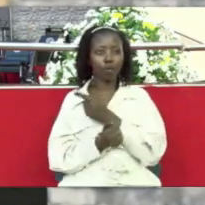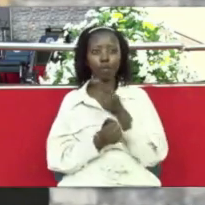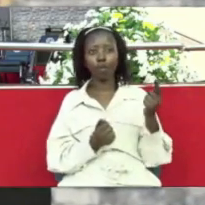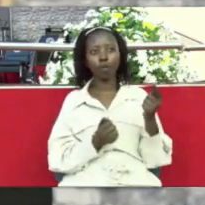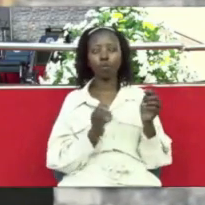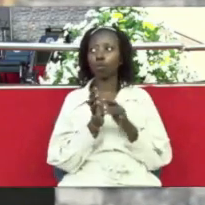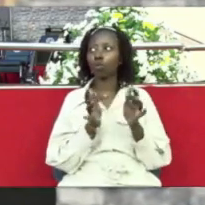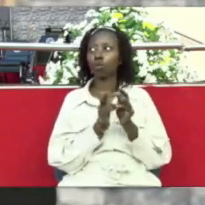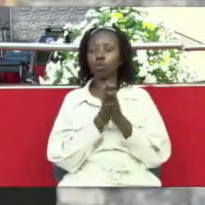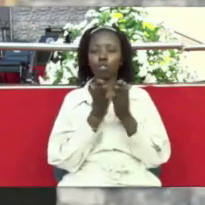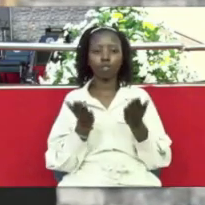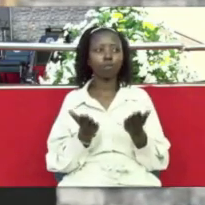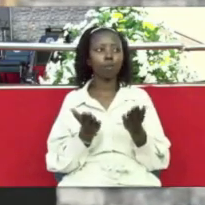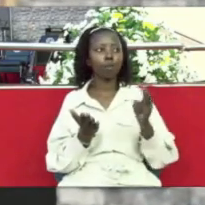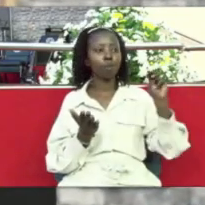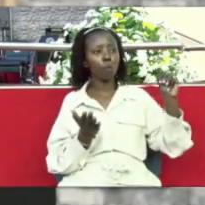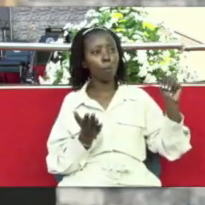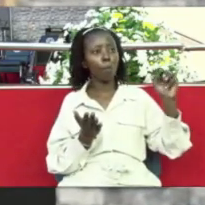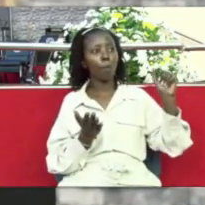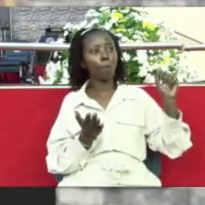and then we're going to go a little bit further.